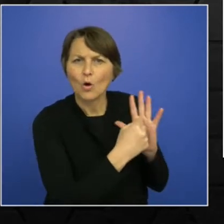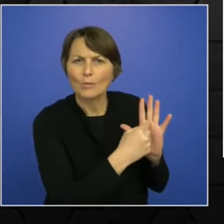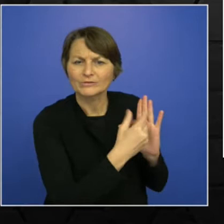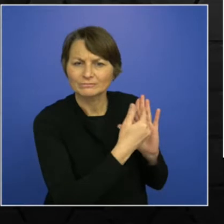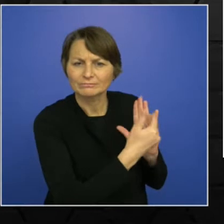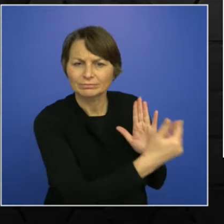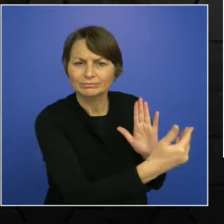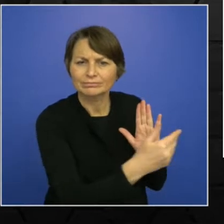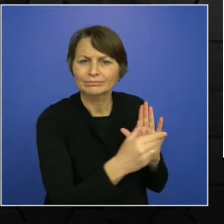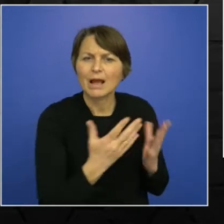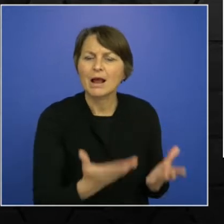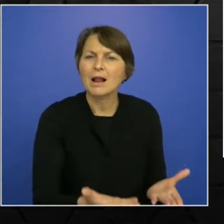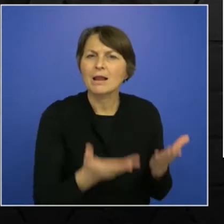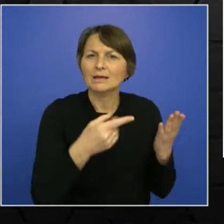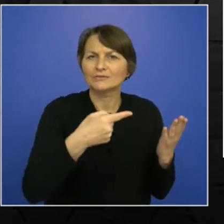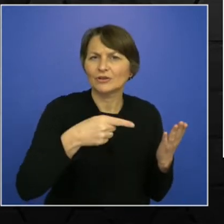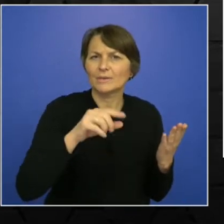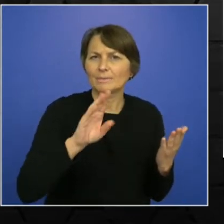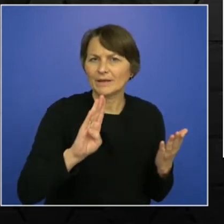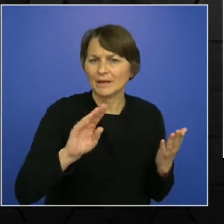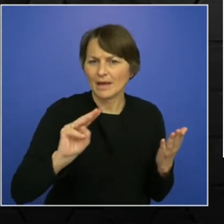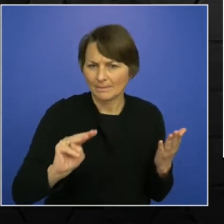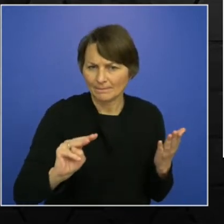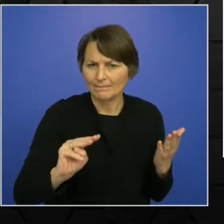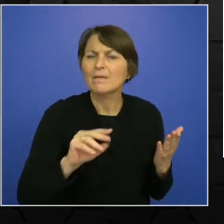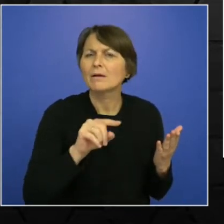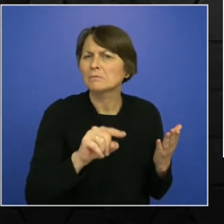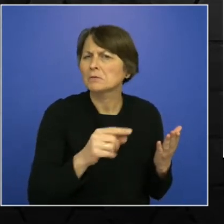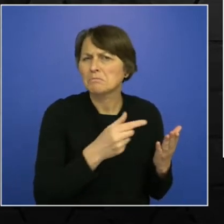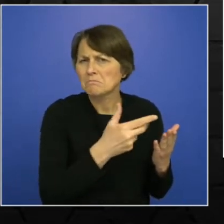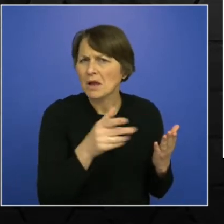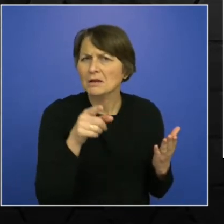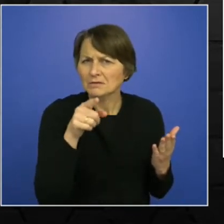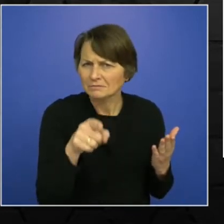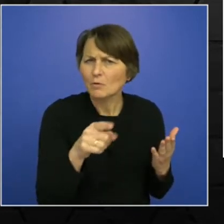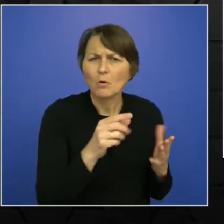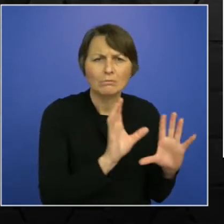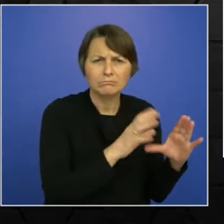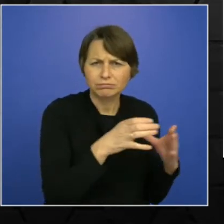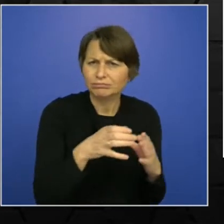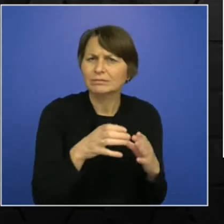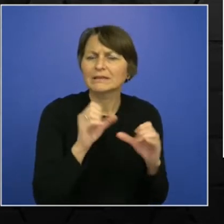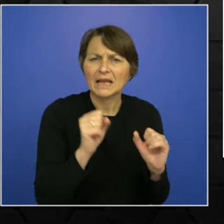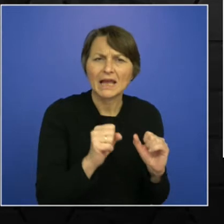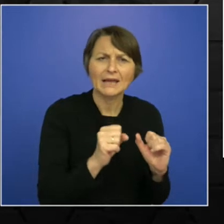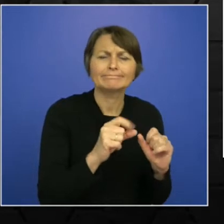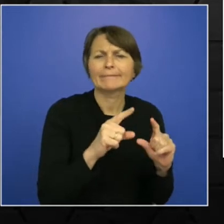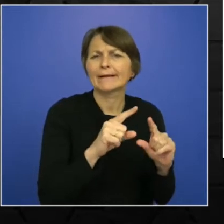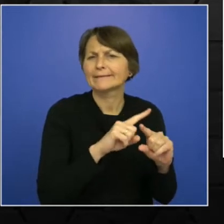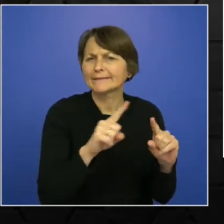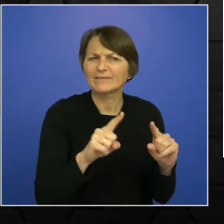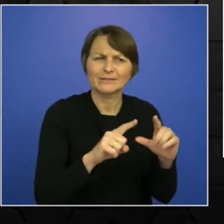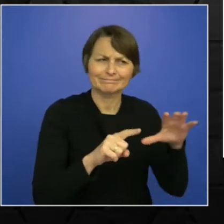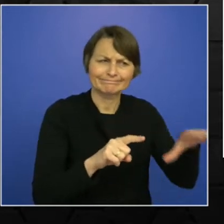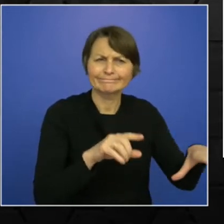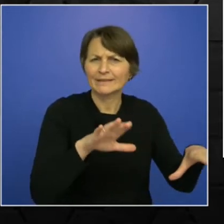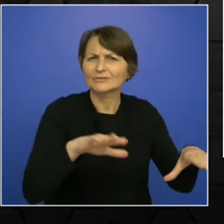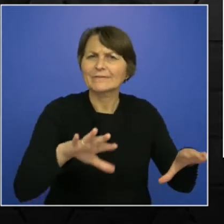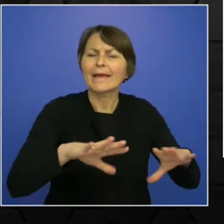proved phenomenally accurate for a lot of classification, clustering, regression, those sort of scenarios. Okay,